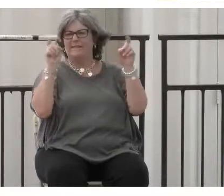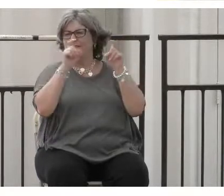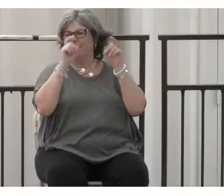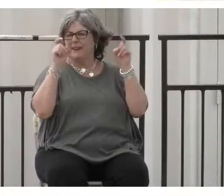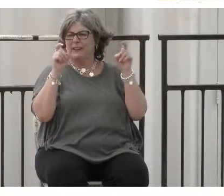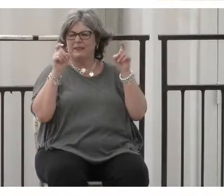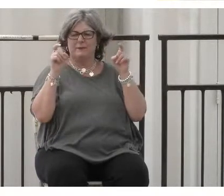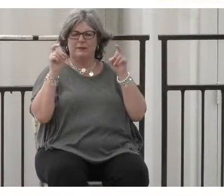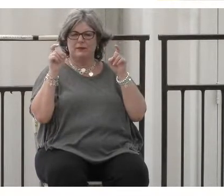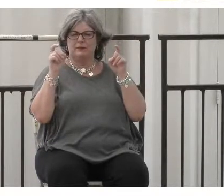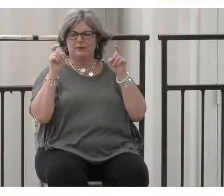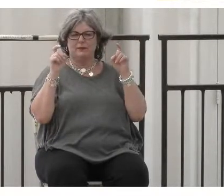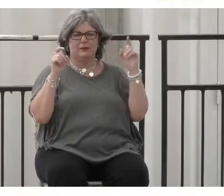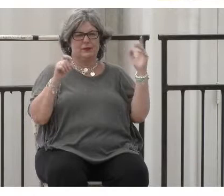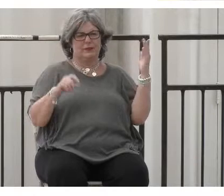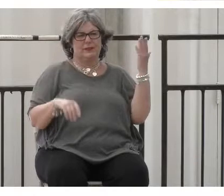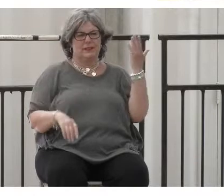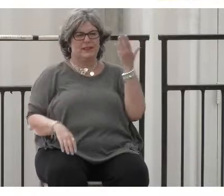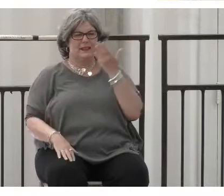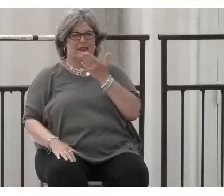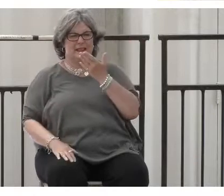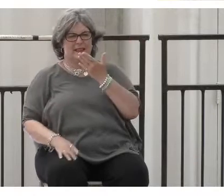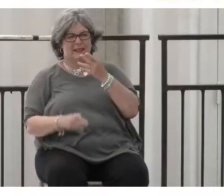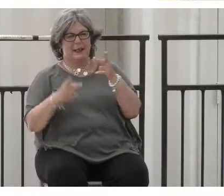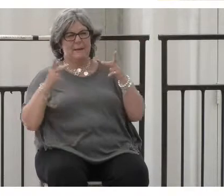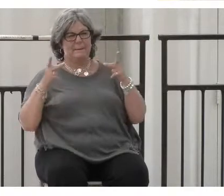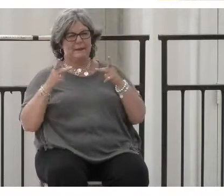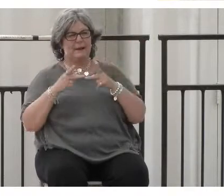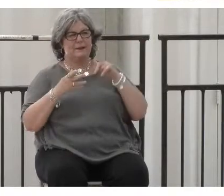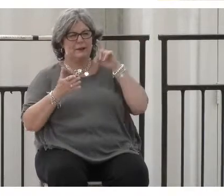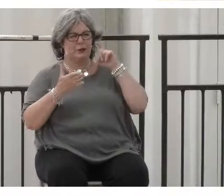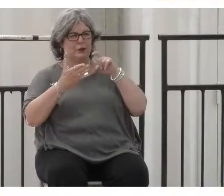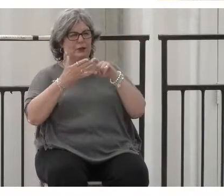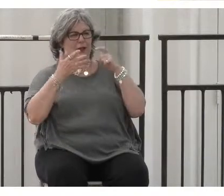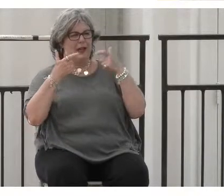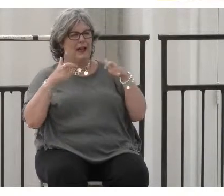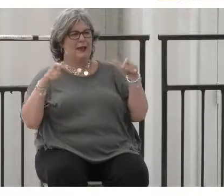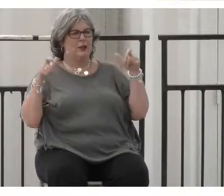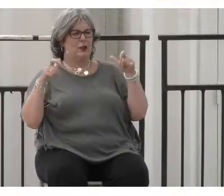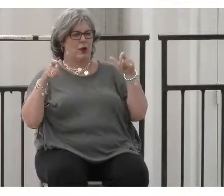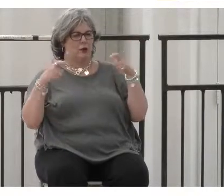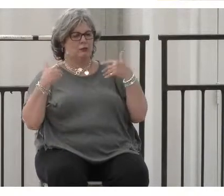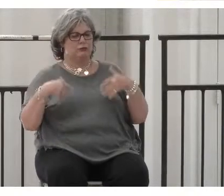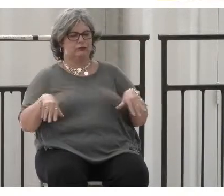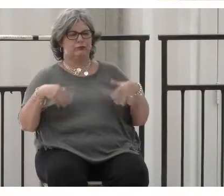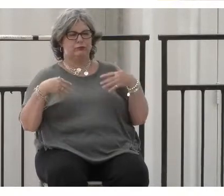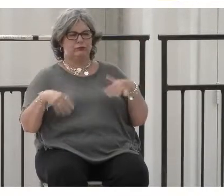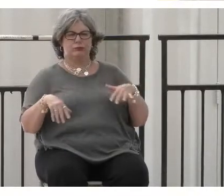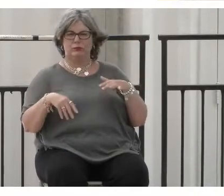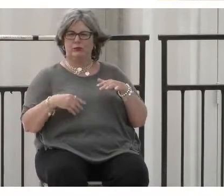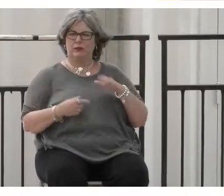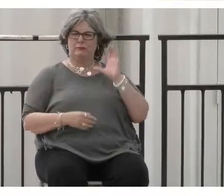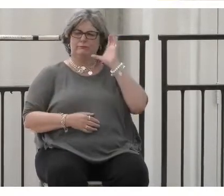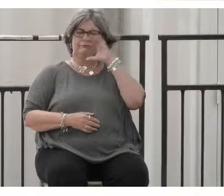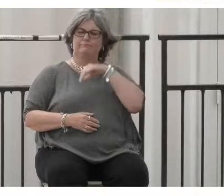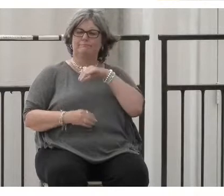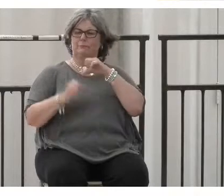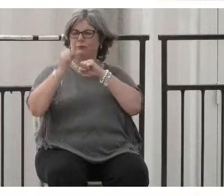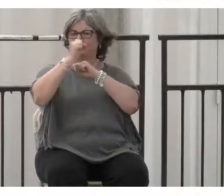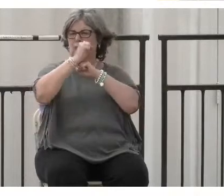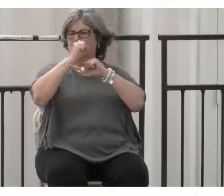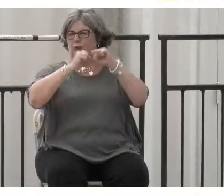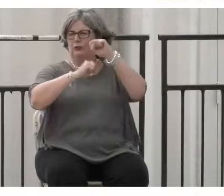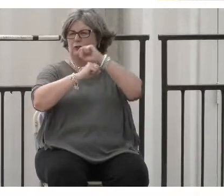and proceed all the way to the end where the place is, you will see a large and impressive and unusual structure, which